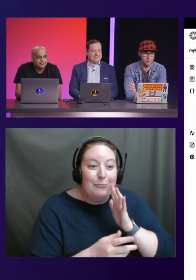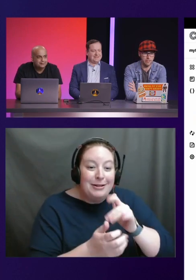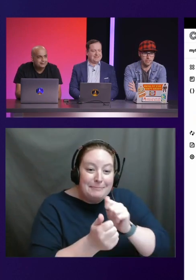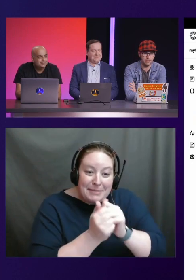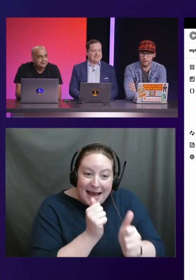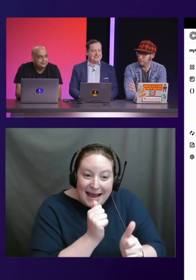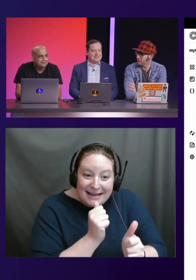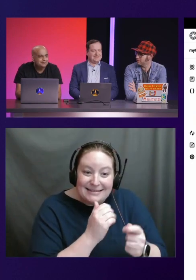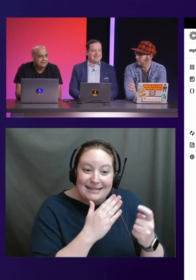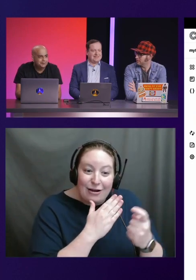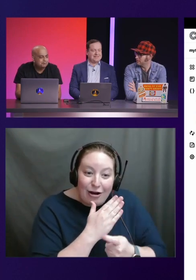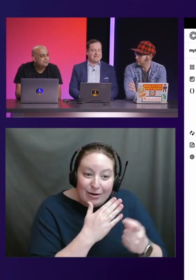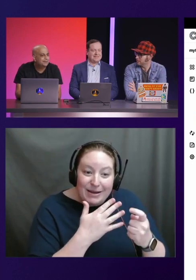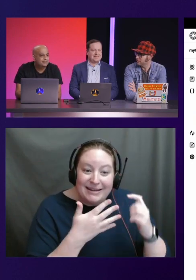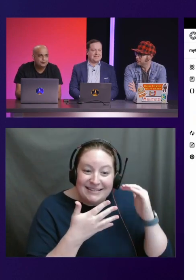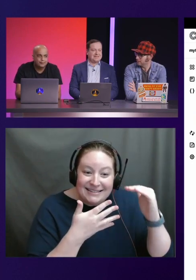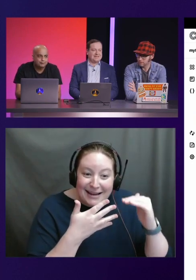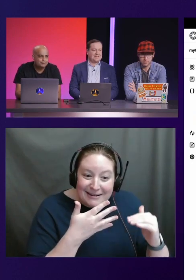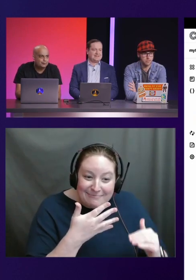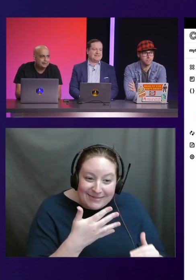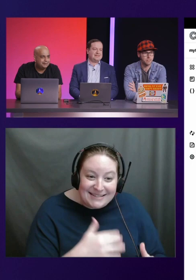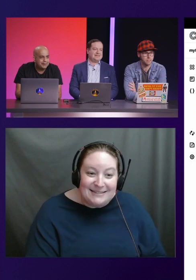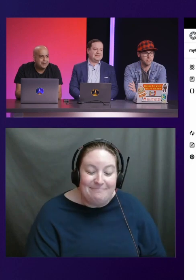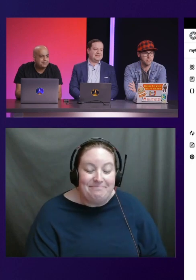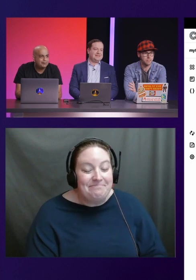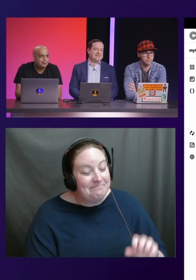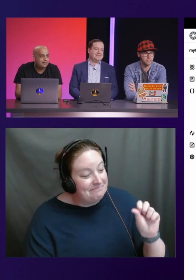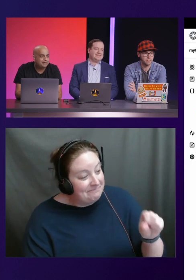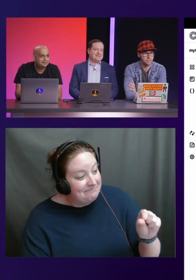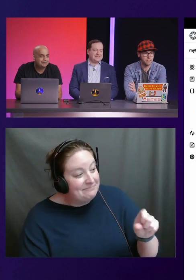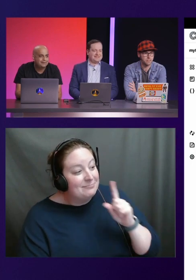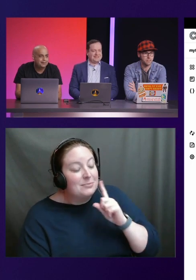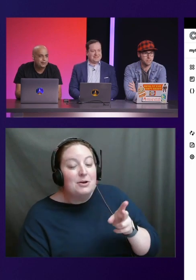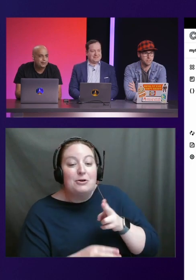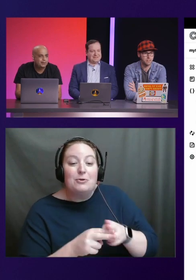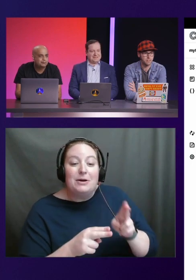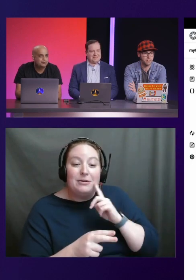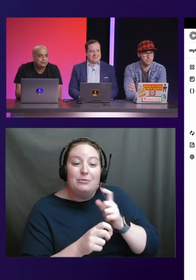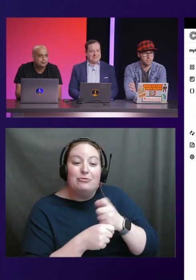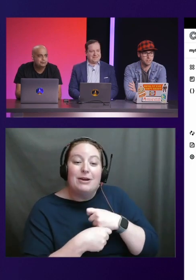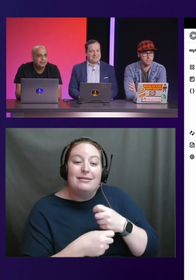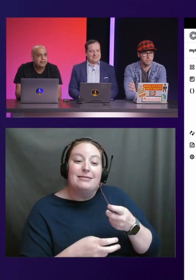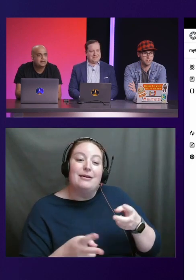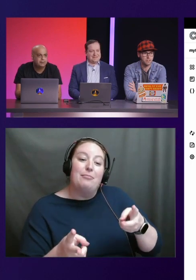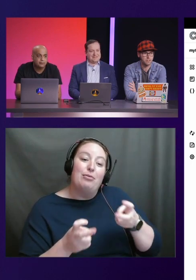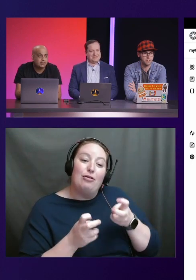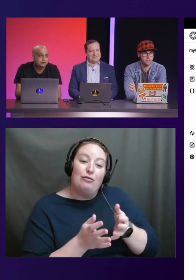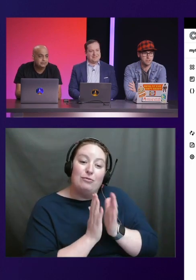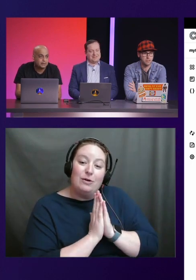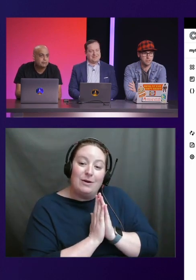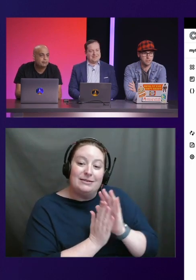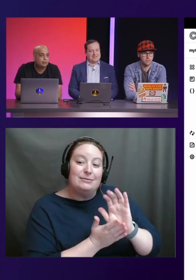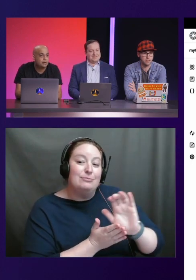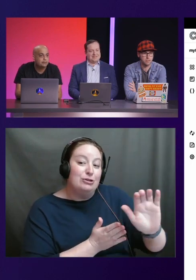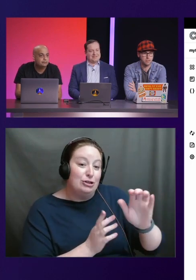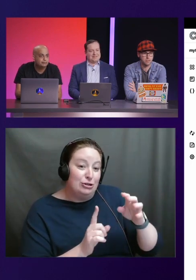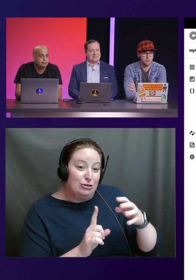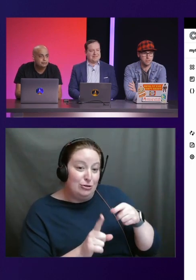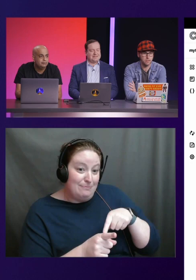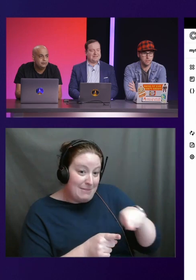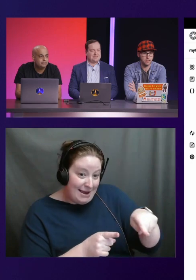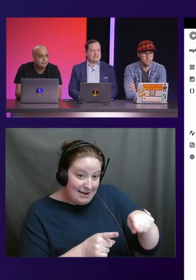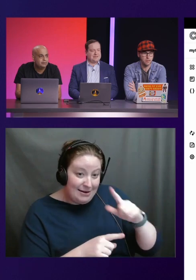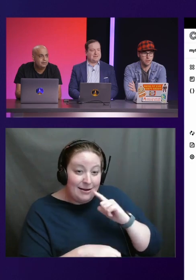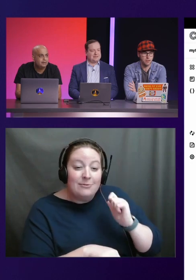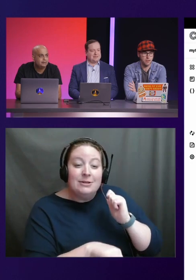the automated steps? Yep. So gonna quickly create that pull request, push the domain. I'm gonna actually set up my required reviewer